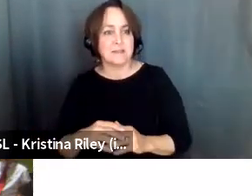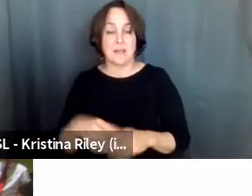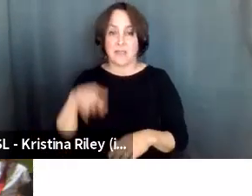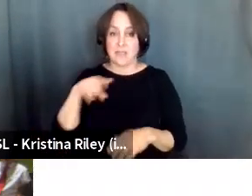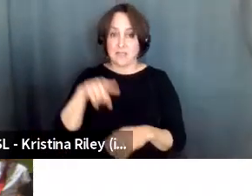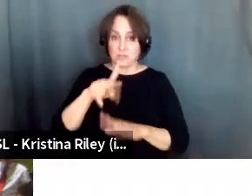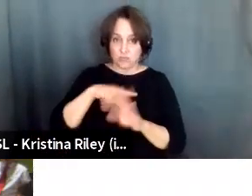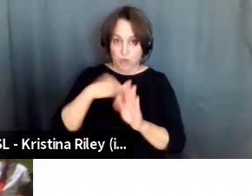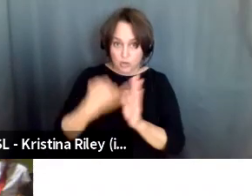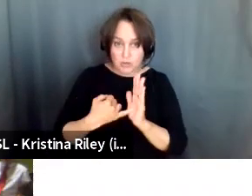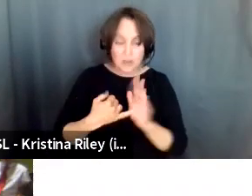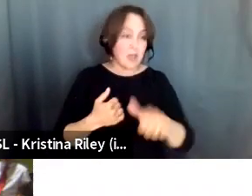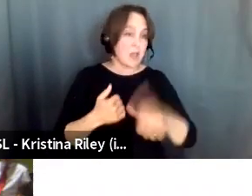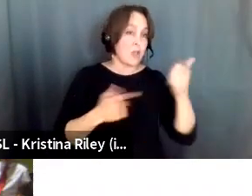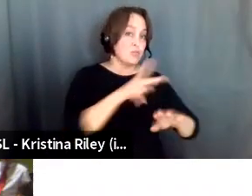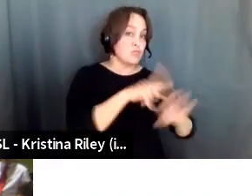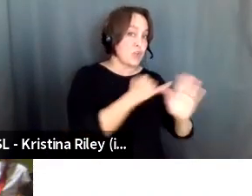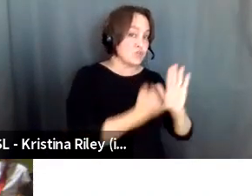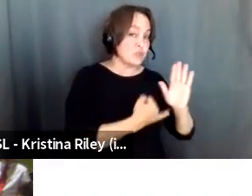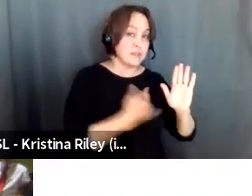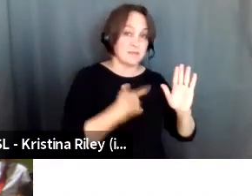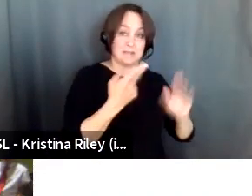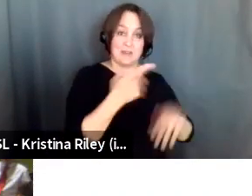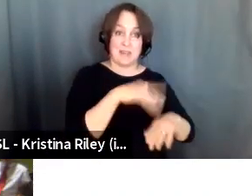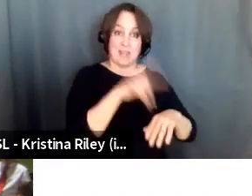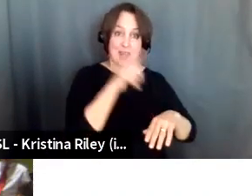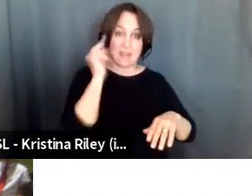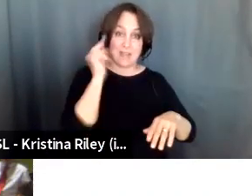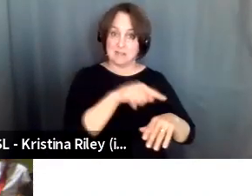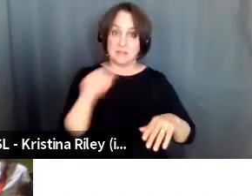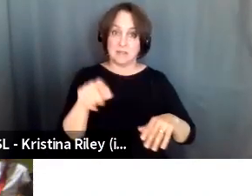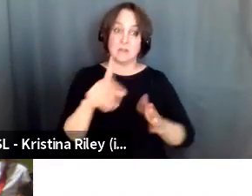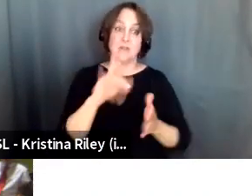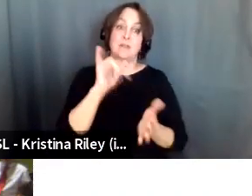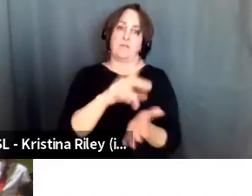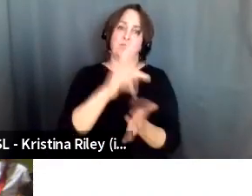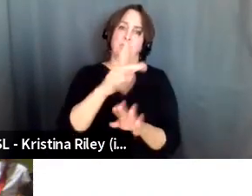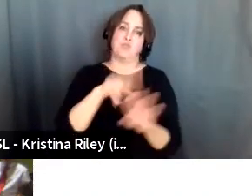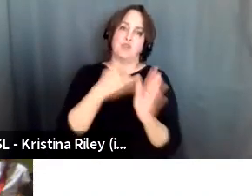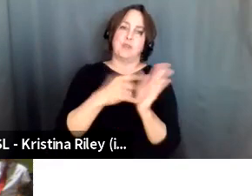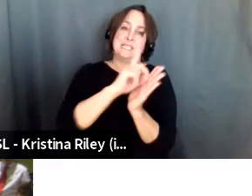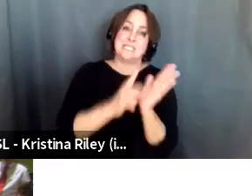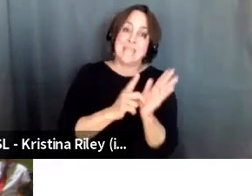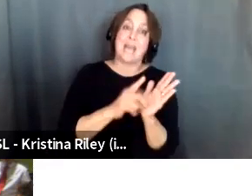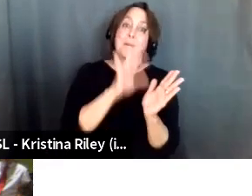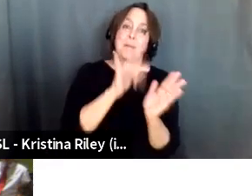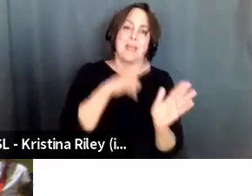and the other project that we did at Gallaudet was designed by hearing architects